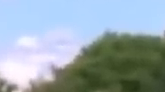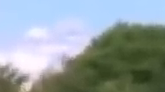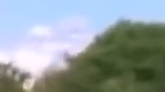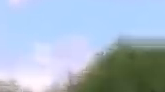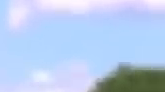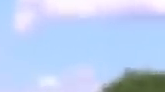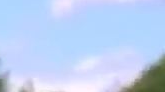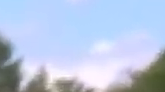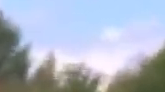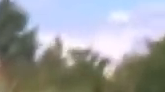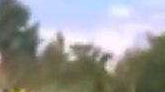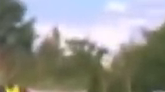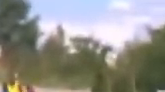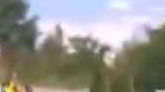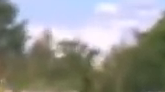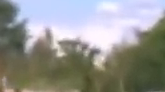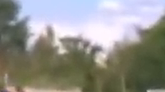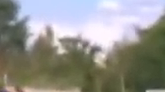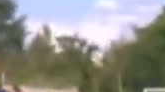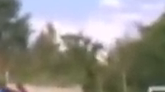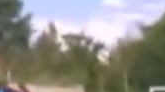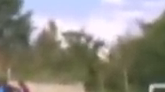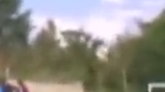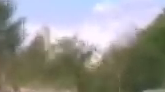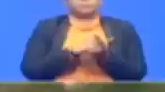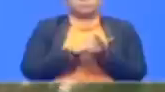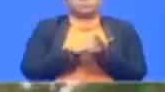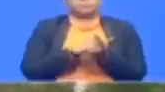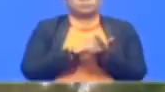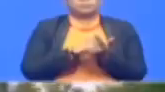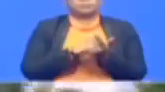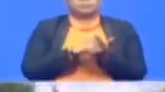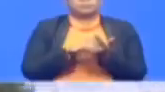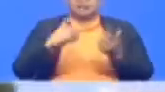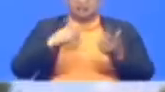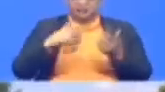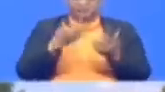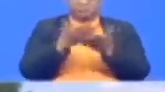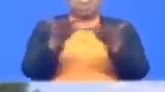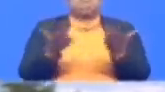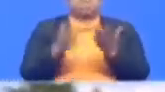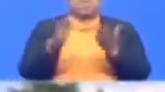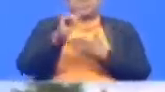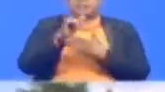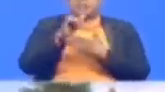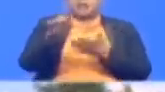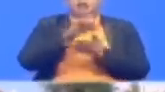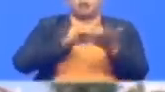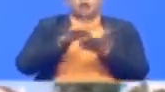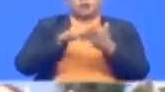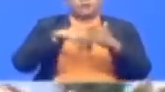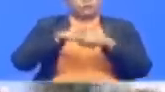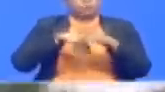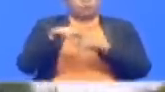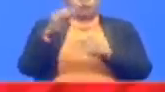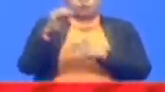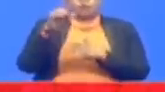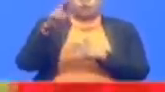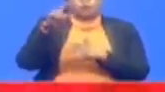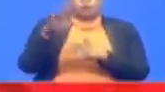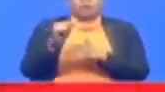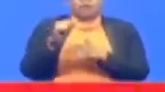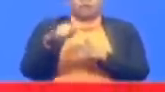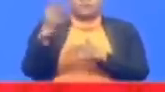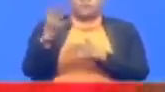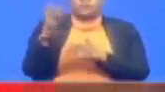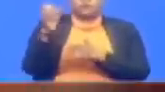was crowned as the 2015 Kenyan Premier League Player of the Year. Having scaled the heights in local football, Olunga has in the past four seasons